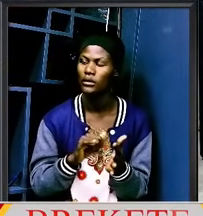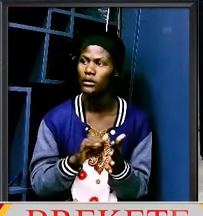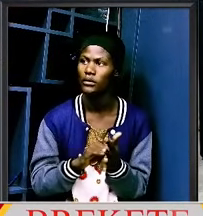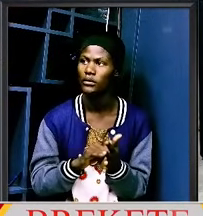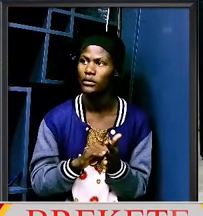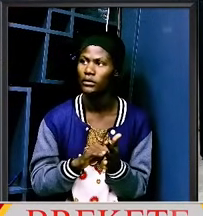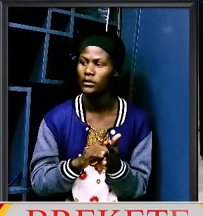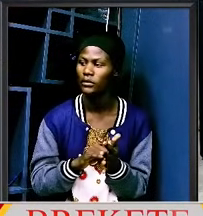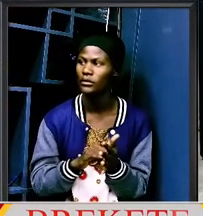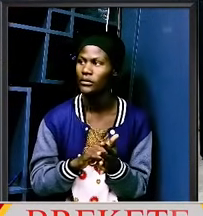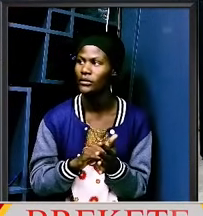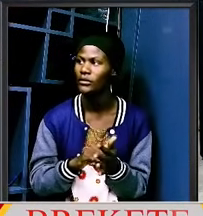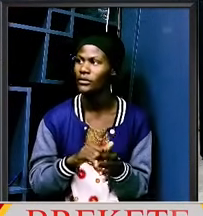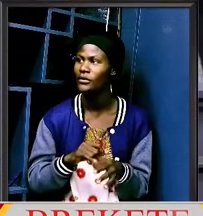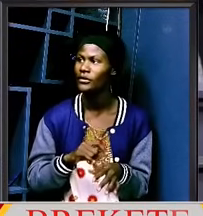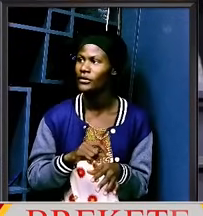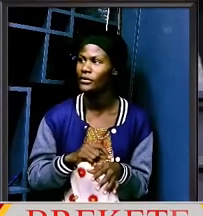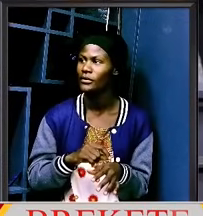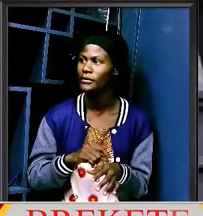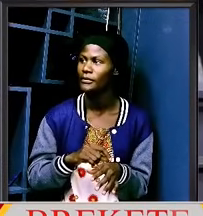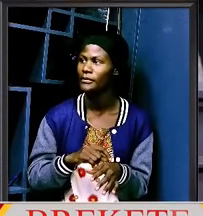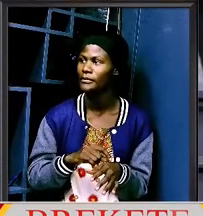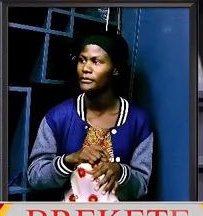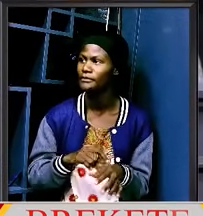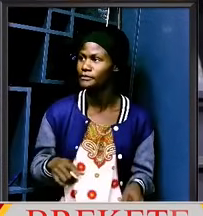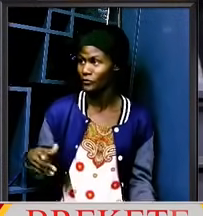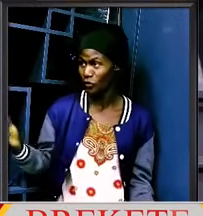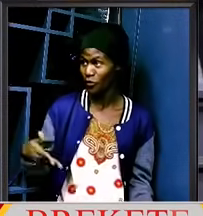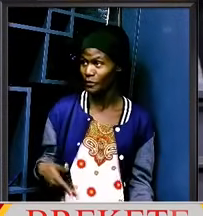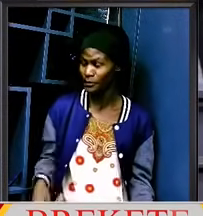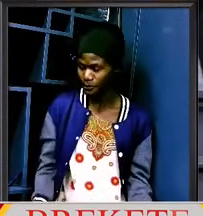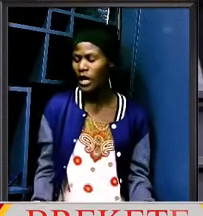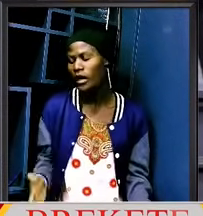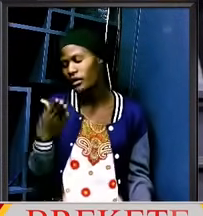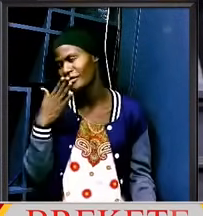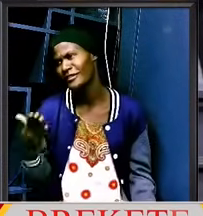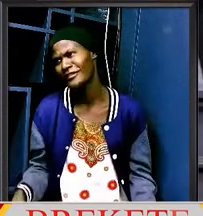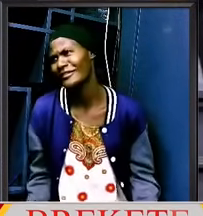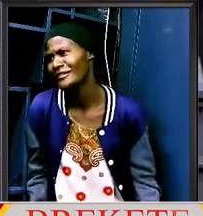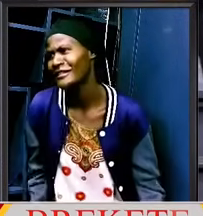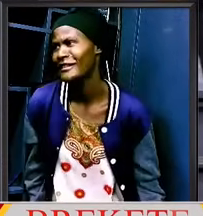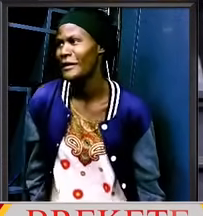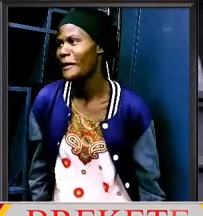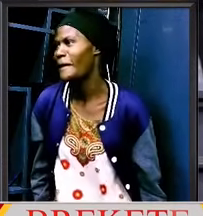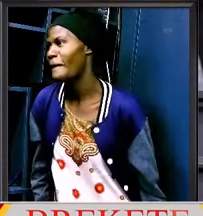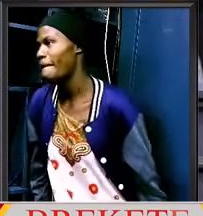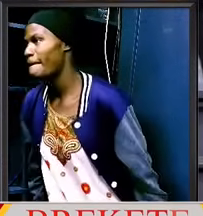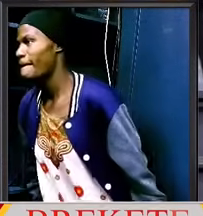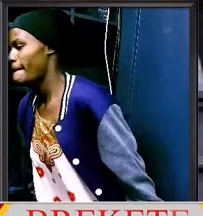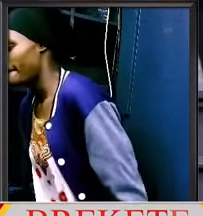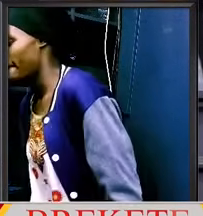Benue State, sir. Coach, go and work with the control room people. Enter now.